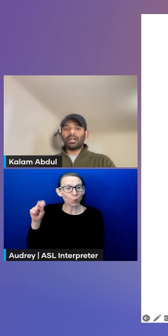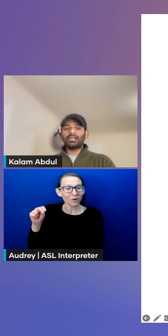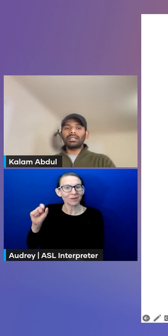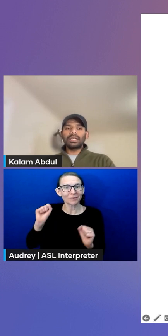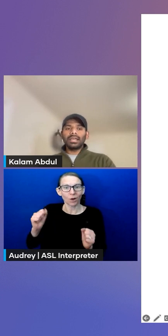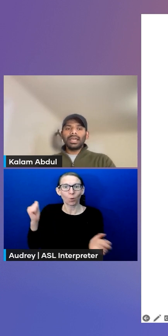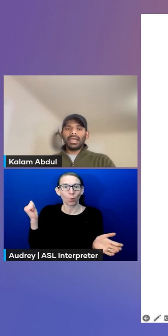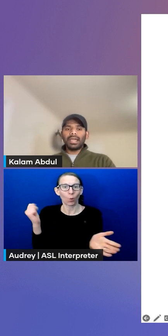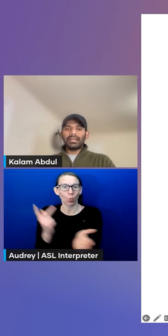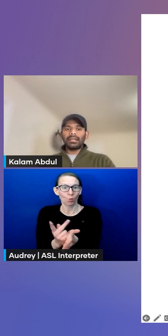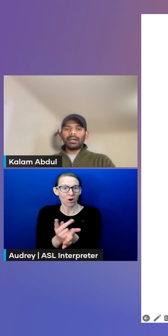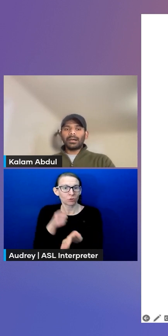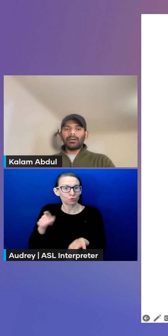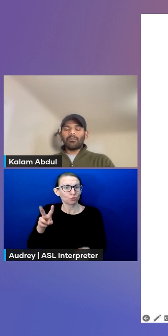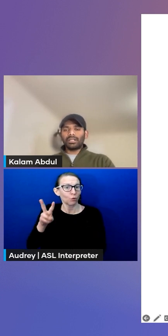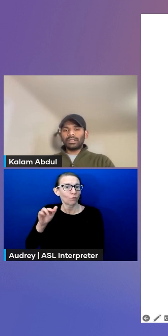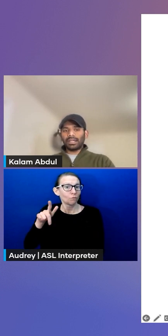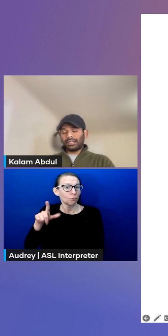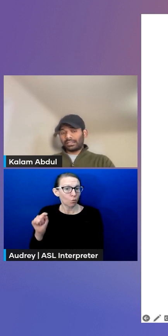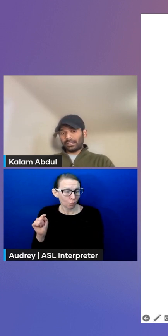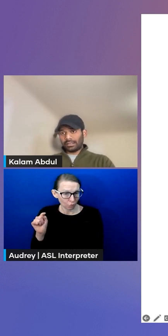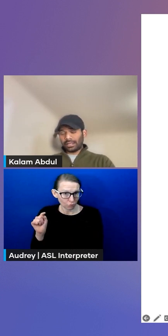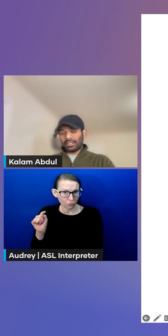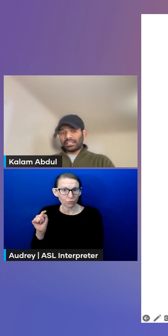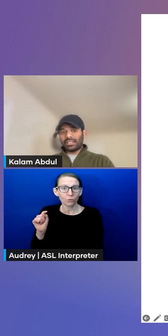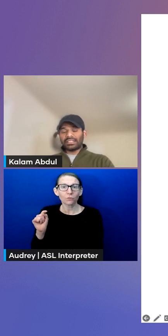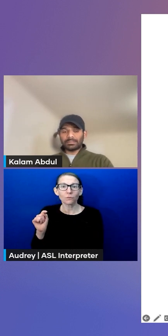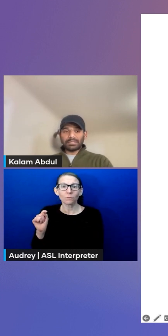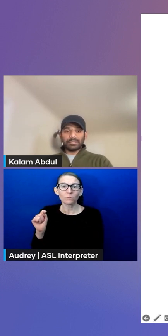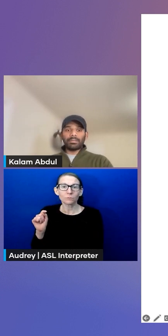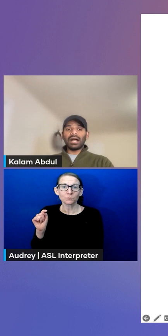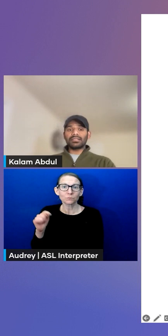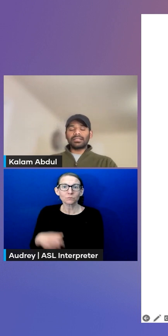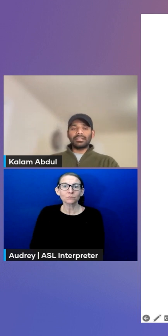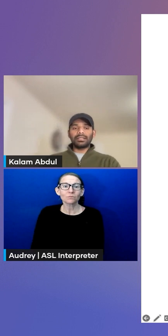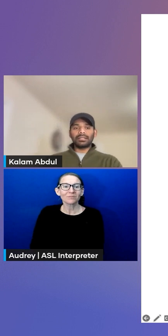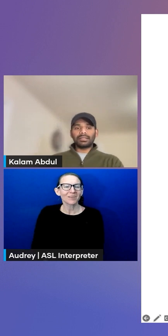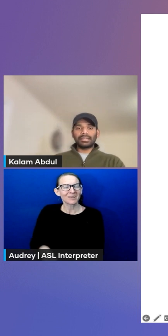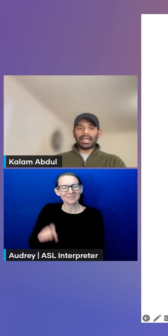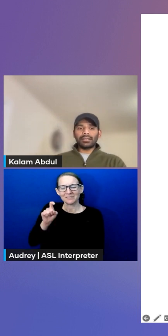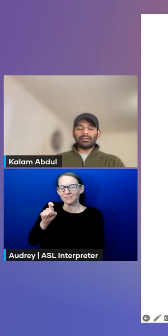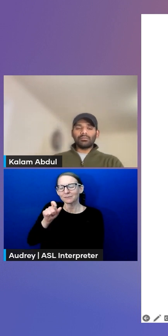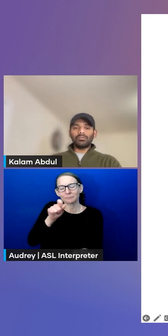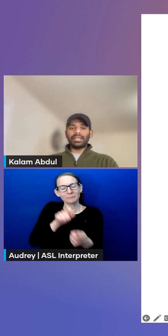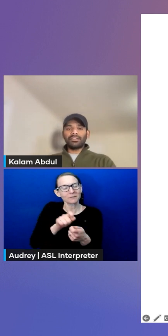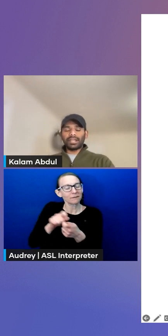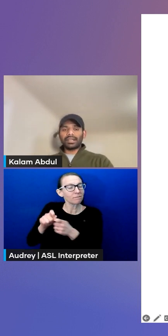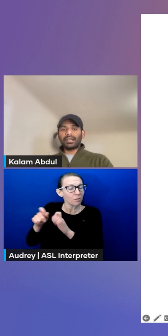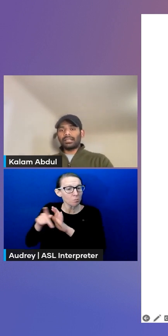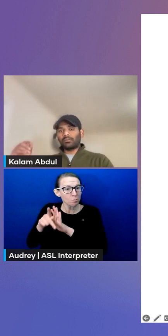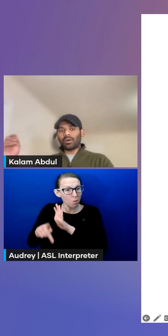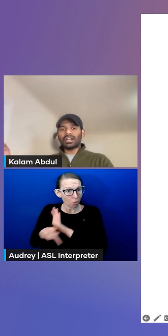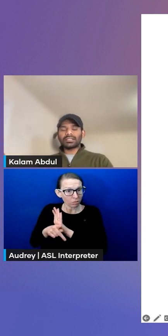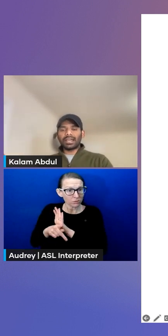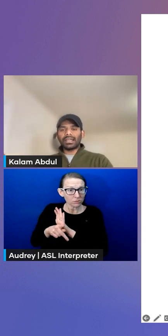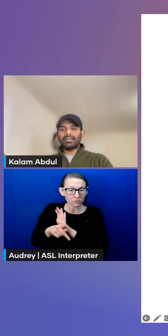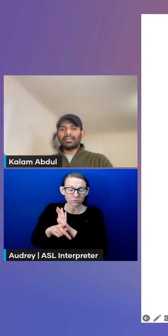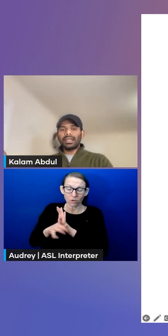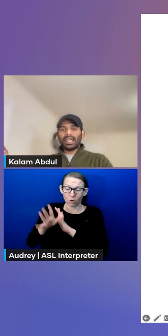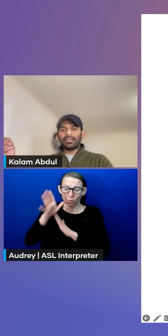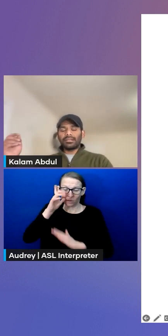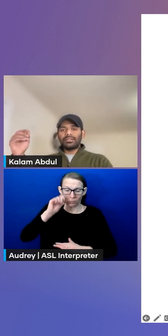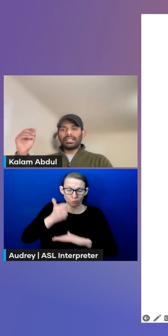to the vault, and one and it needs a specific policy that will be created on the vault